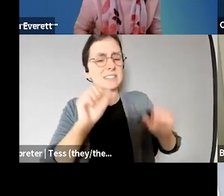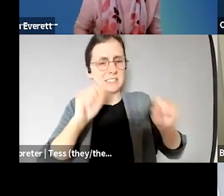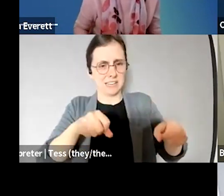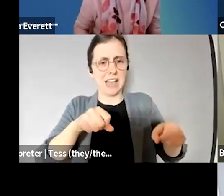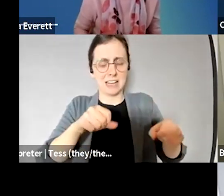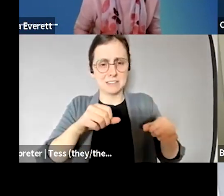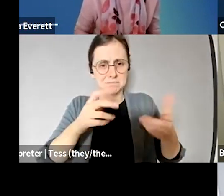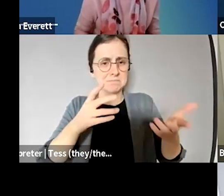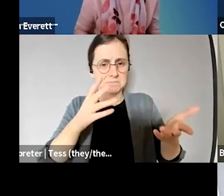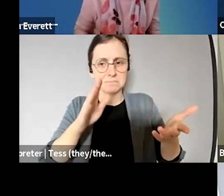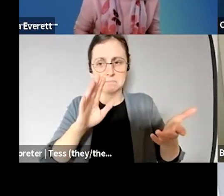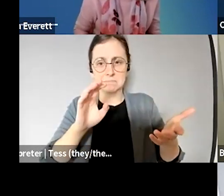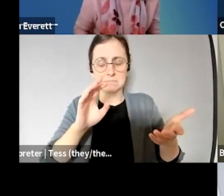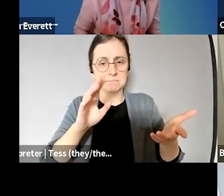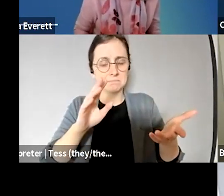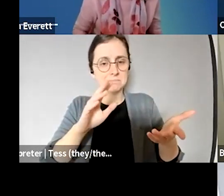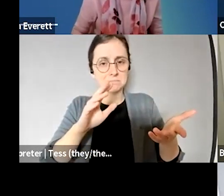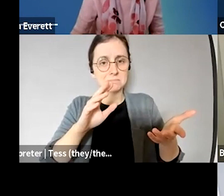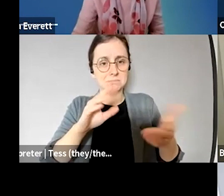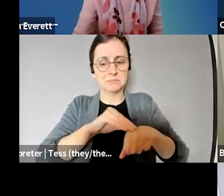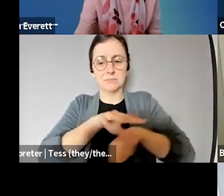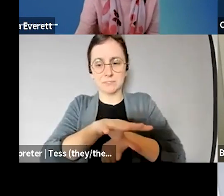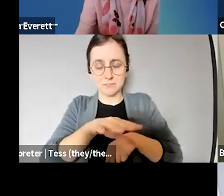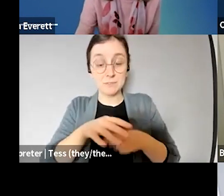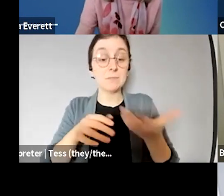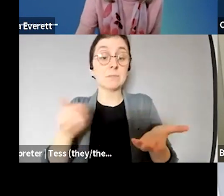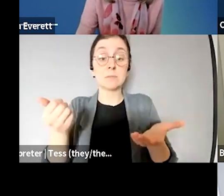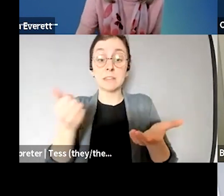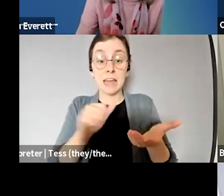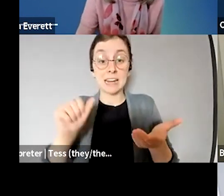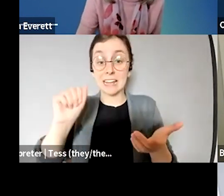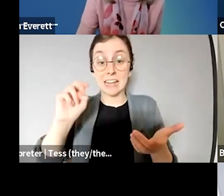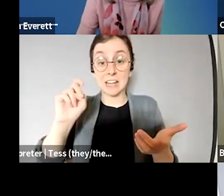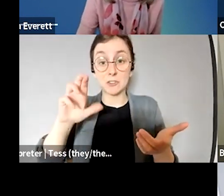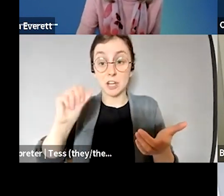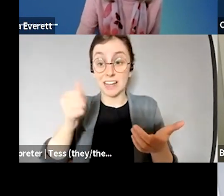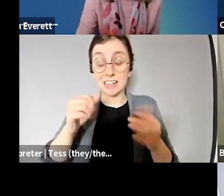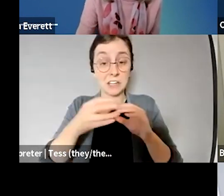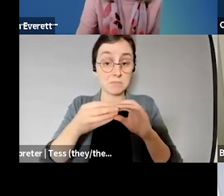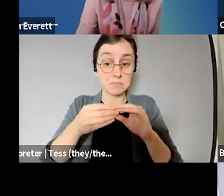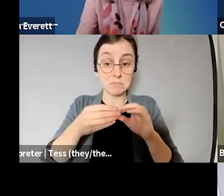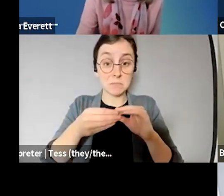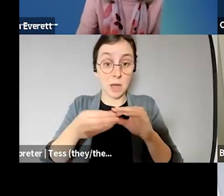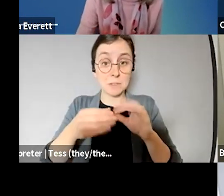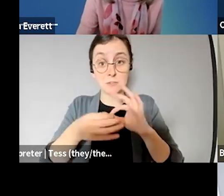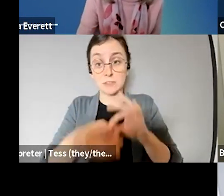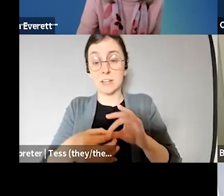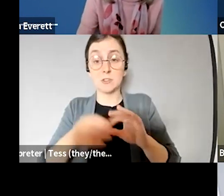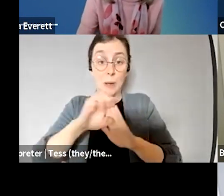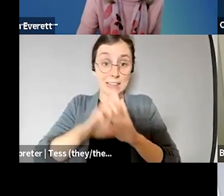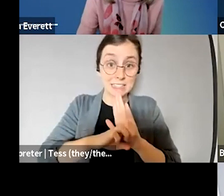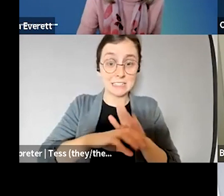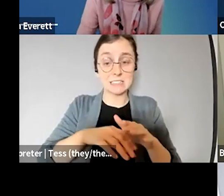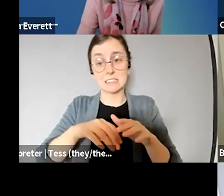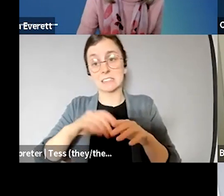Any thoughts, Andrea, as we close on texting and the ethics of mobile and people, anything on